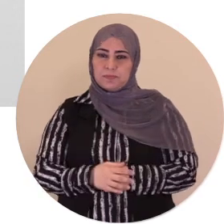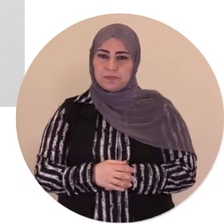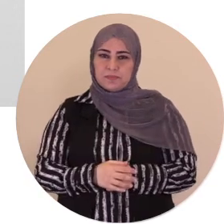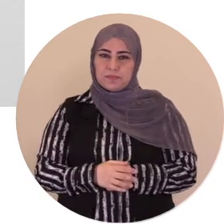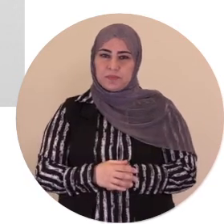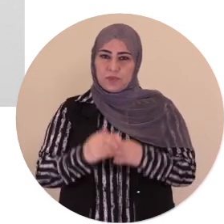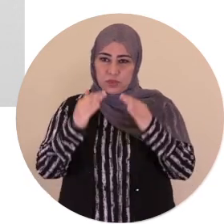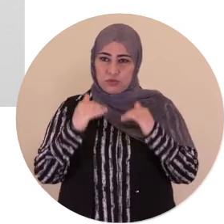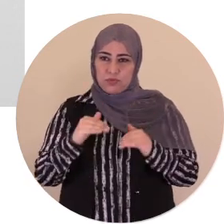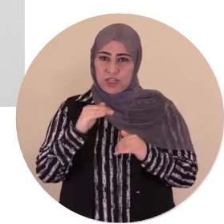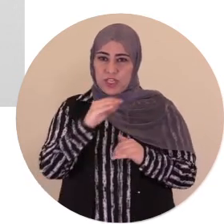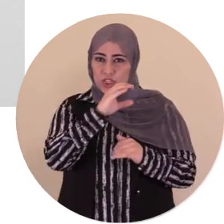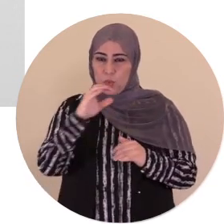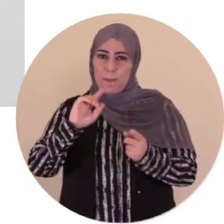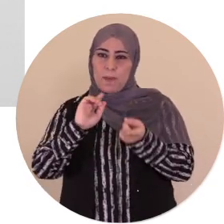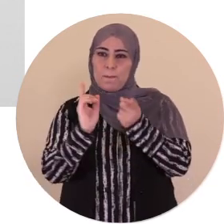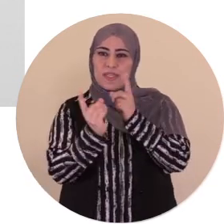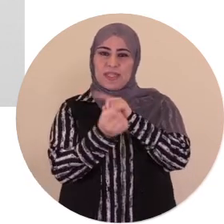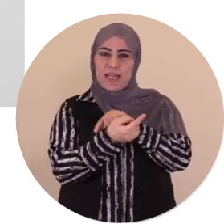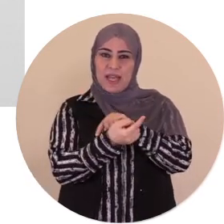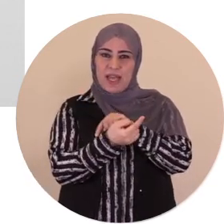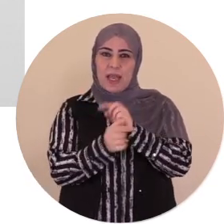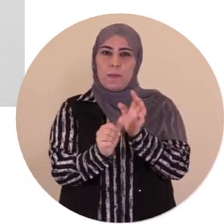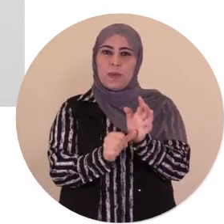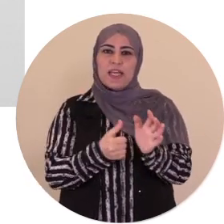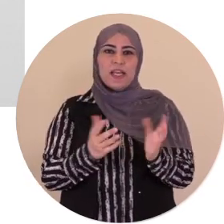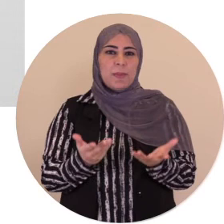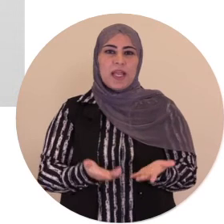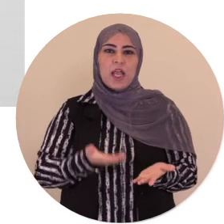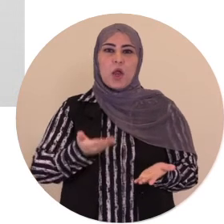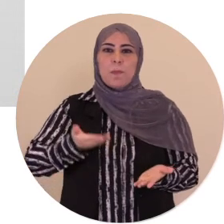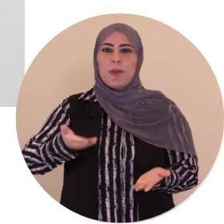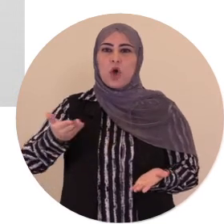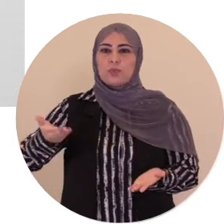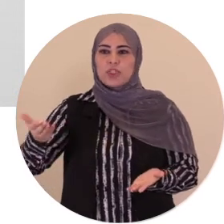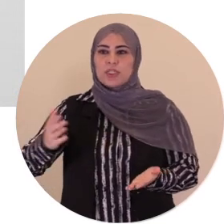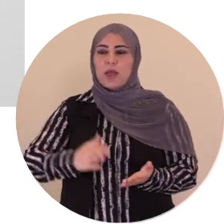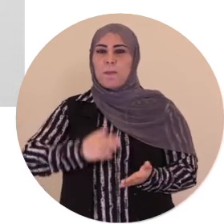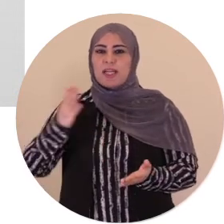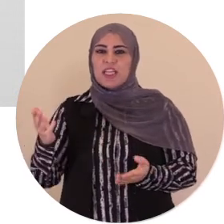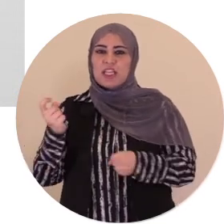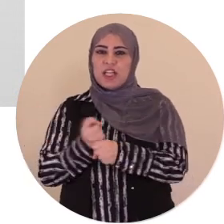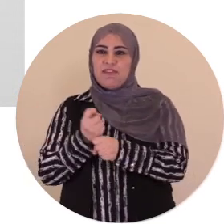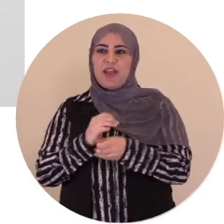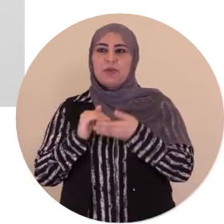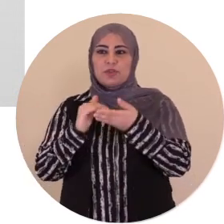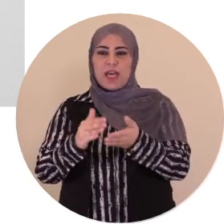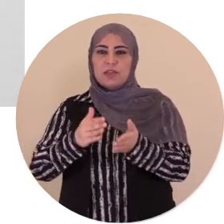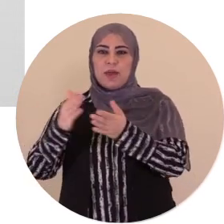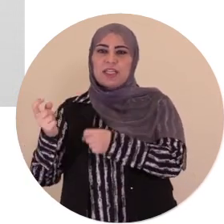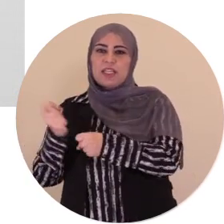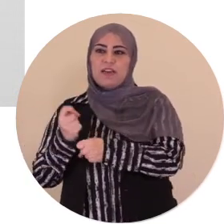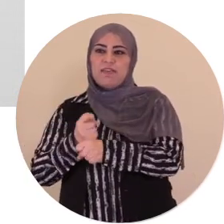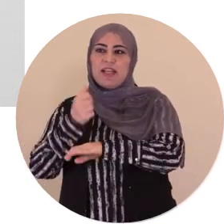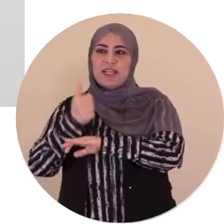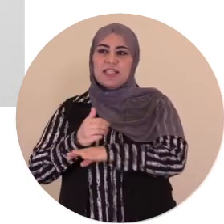to deliver the news from Kuwait today. See how it changes when we change the object